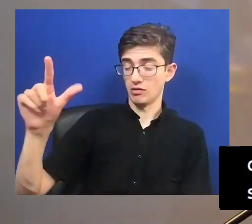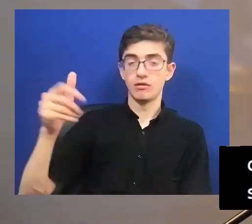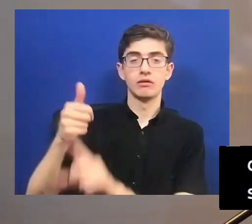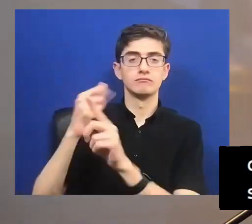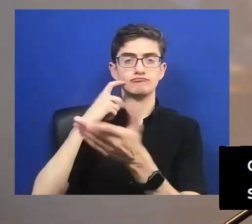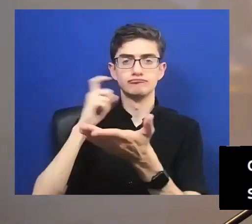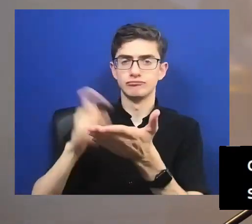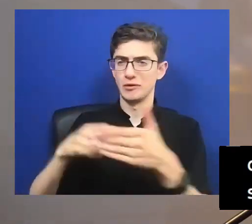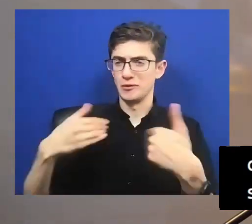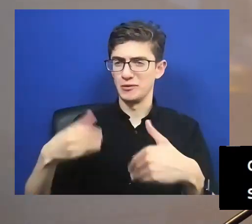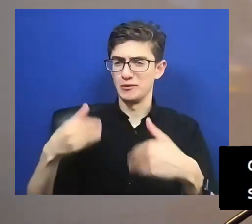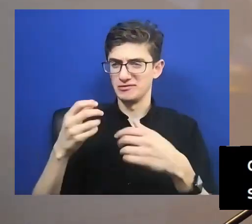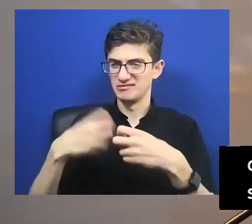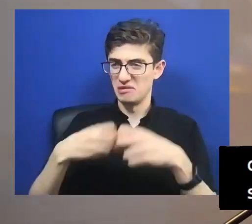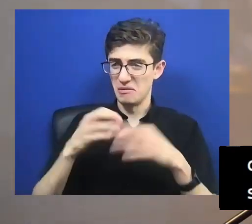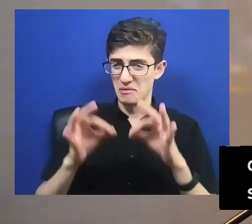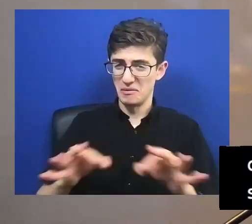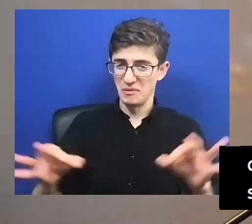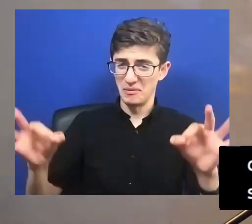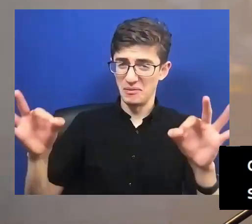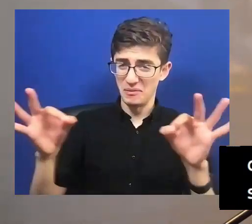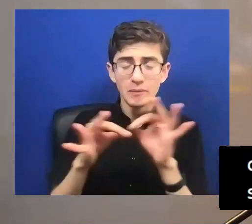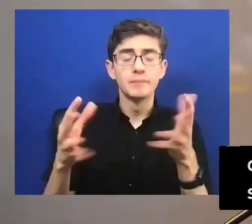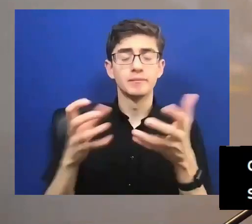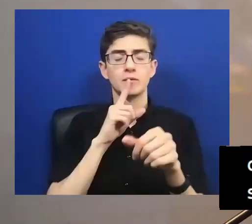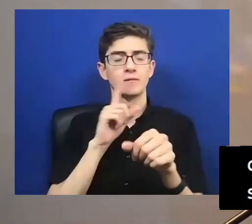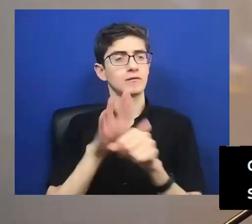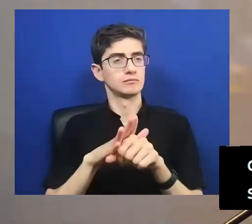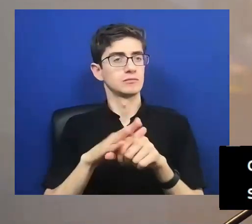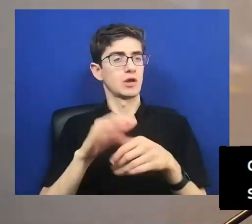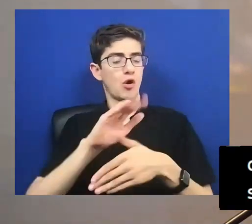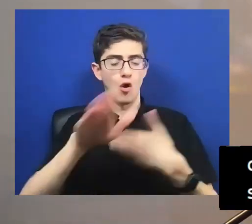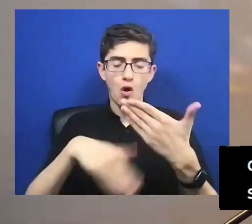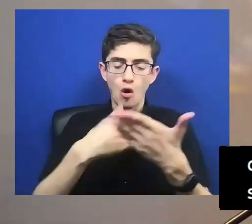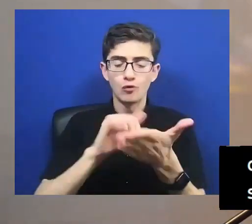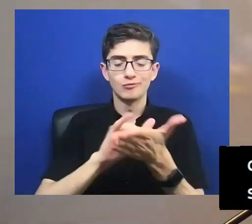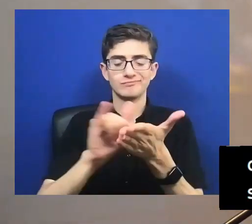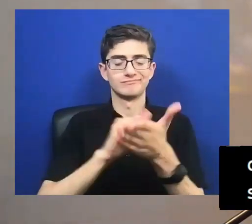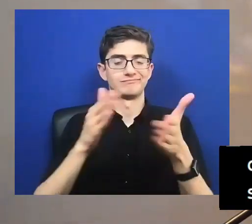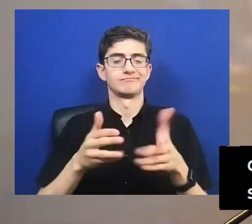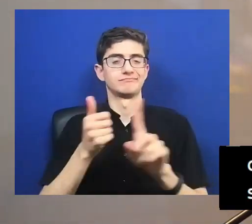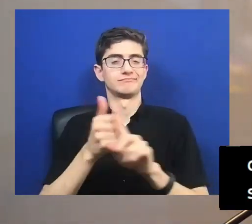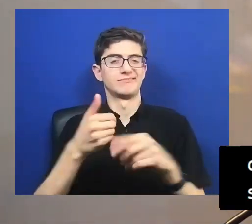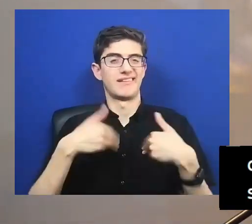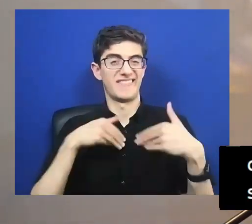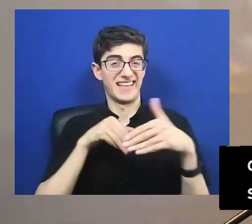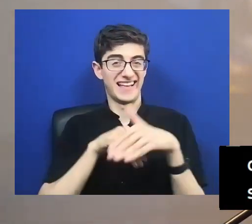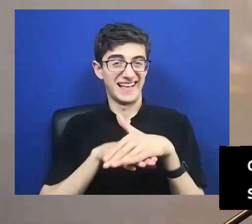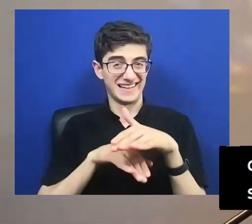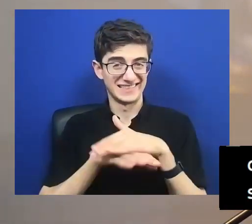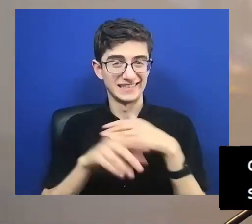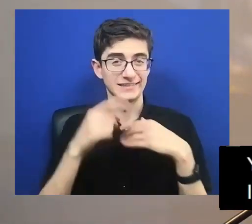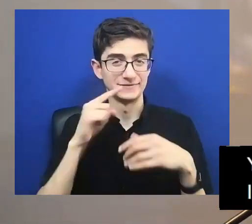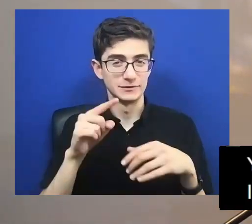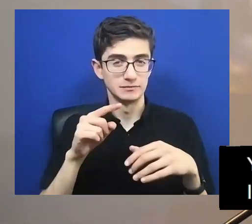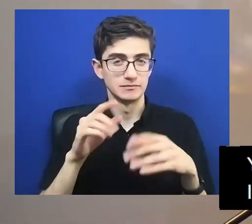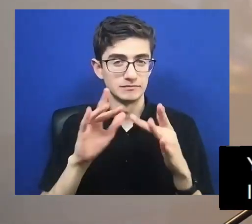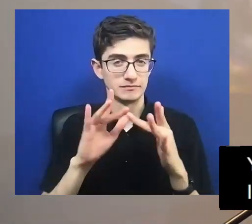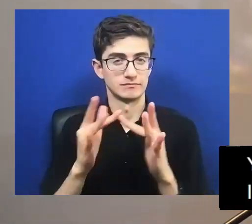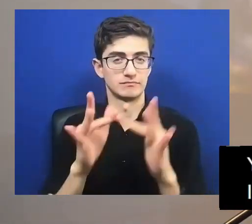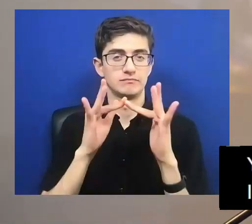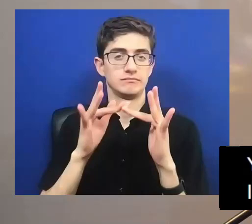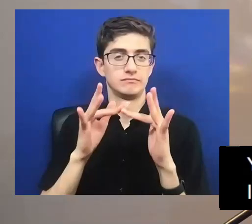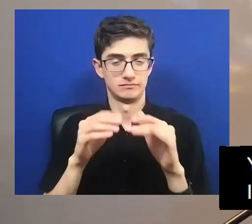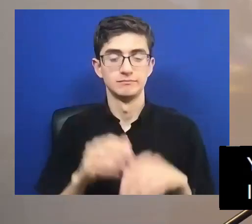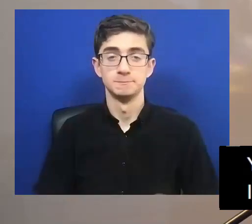Yorkers have access to reliable and affordable broadband service. Last year, the governor launched the